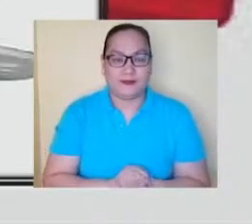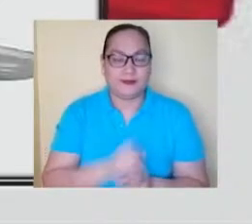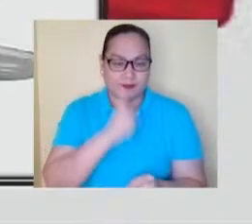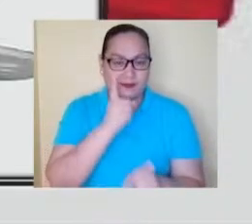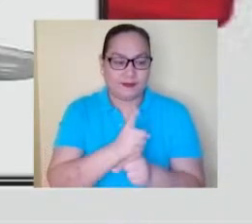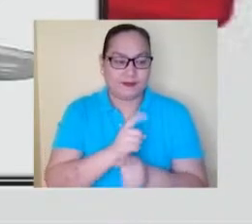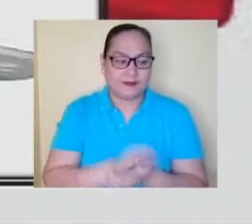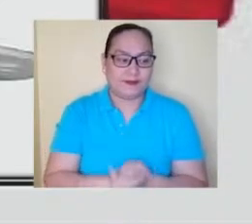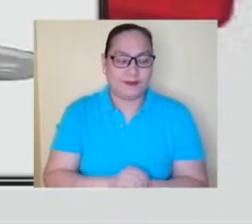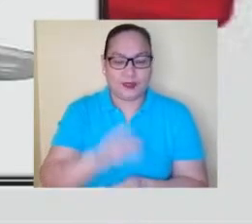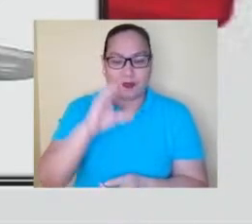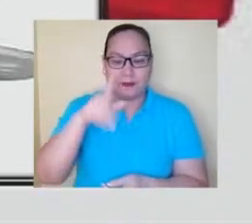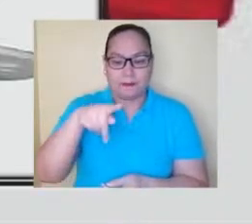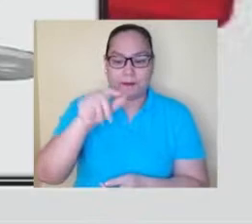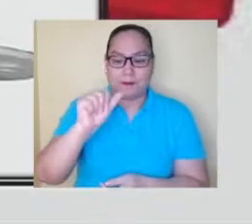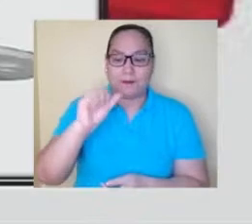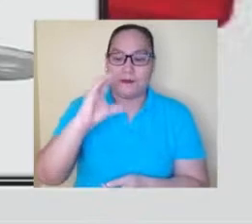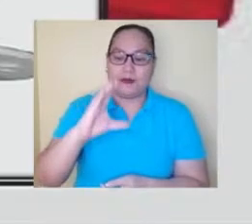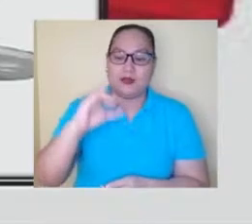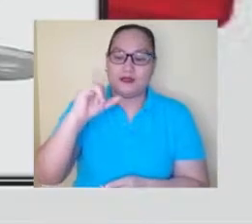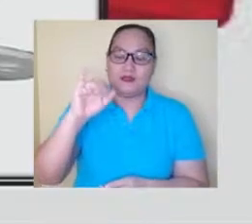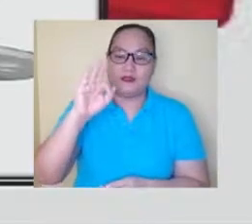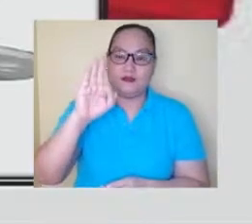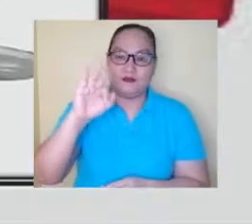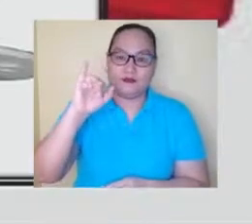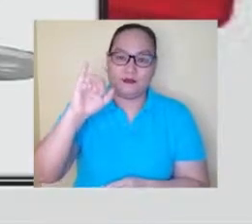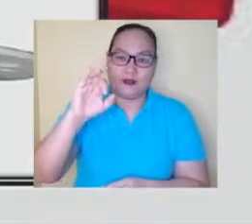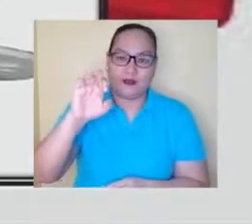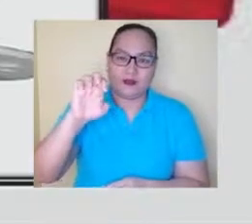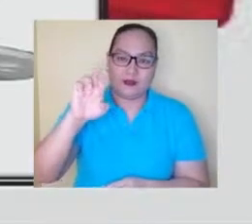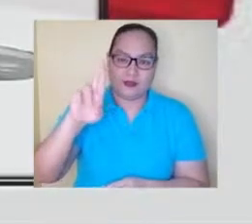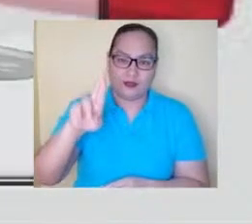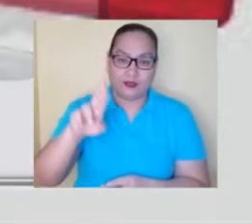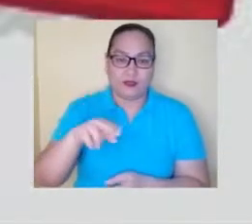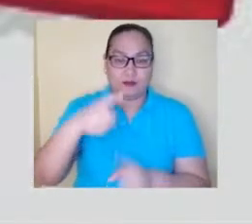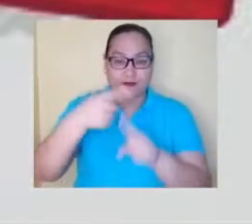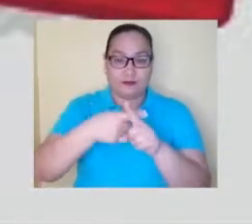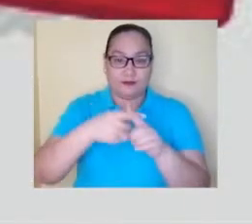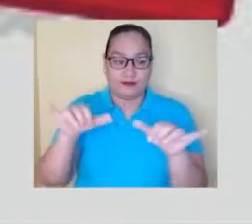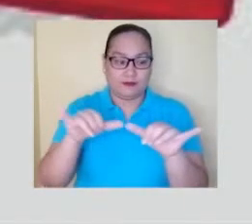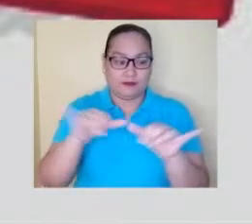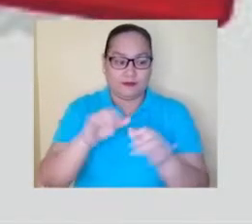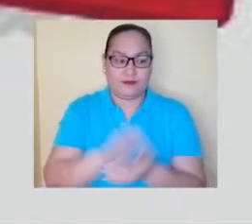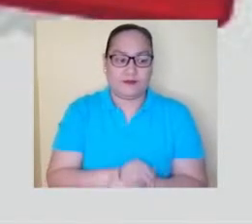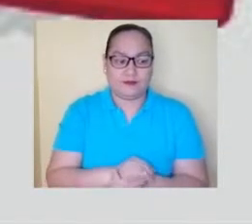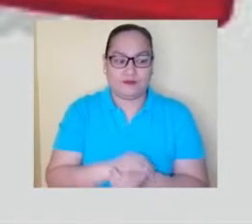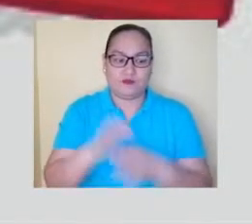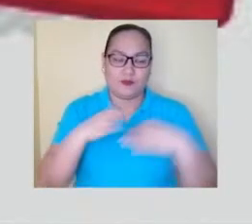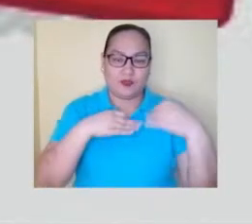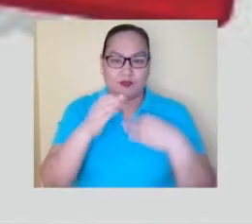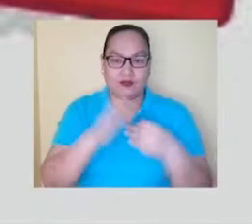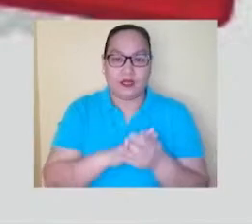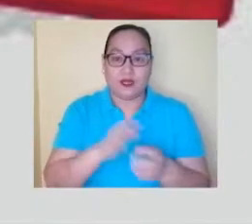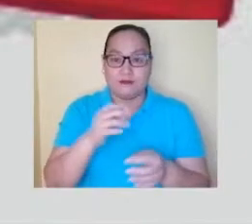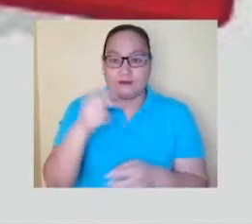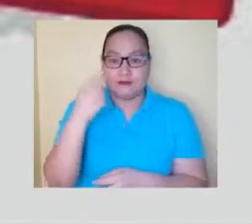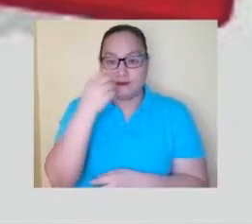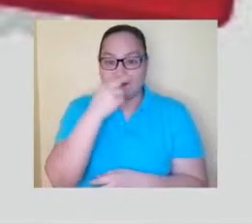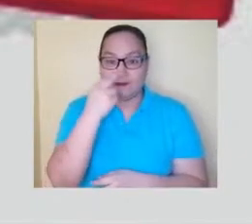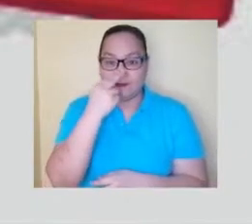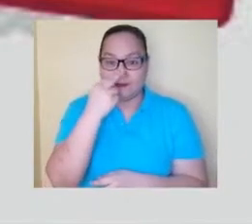Definitely, it's pacifier thermometer. Fun facts: your nose gets warmer when you